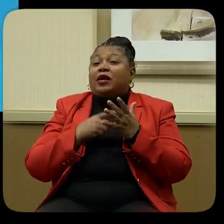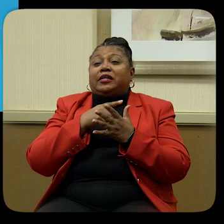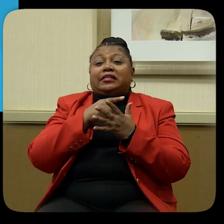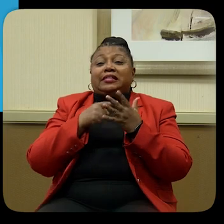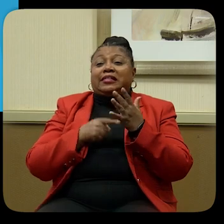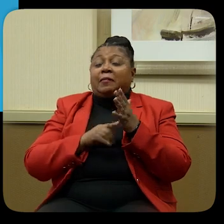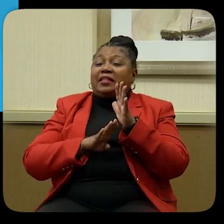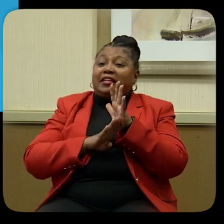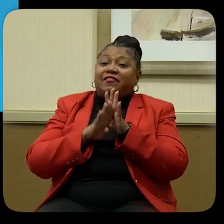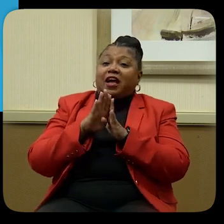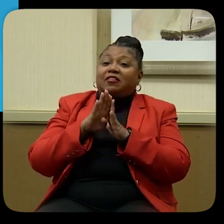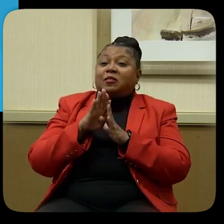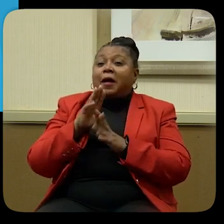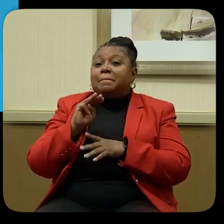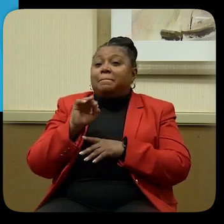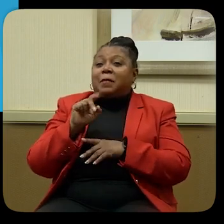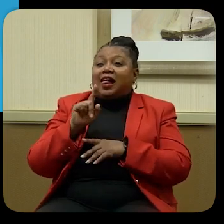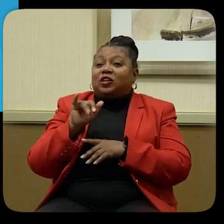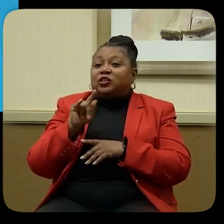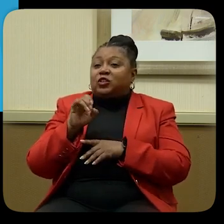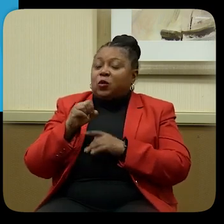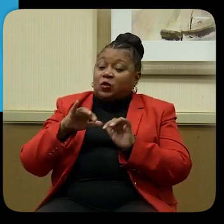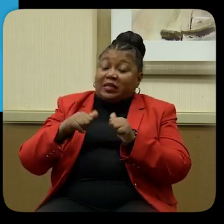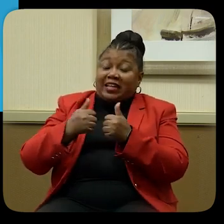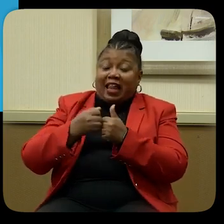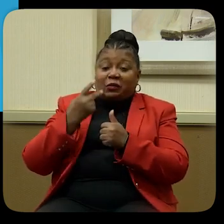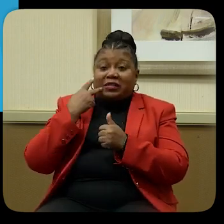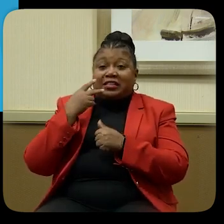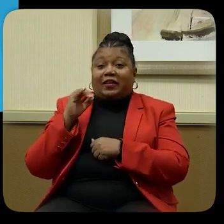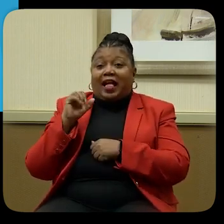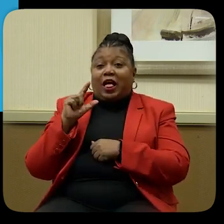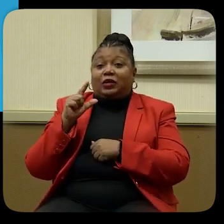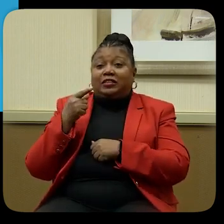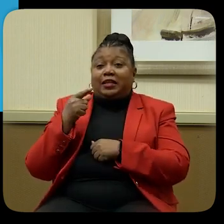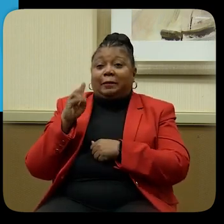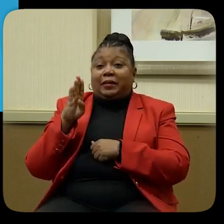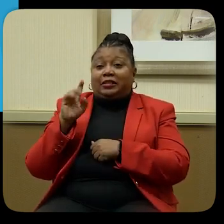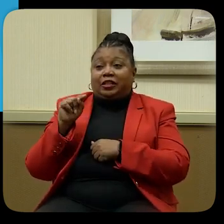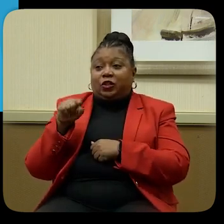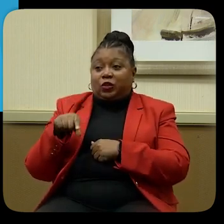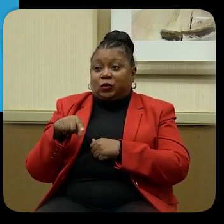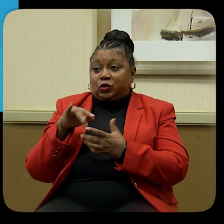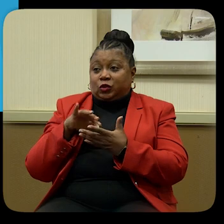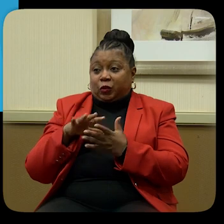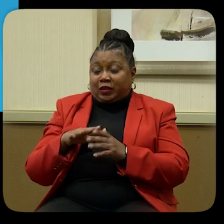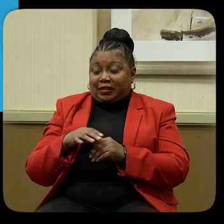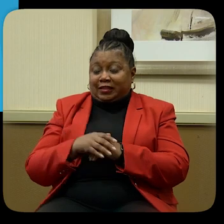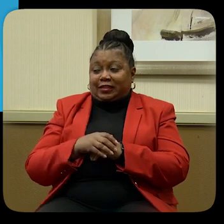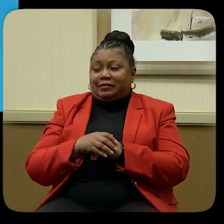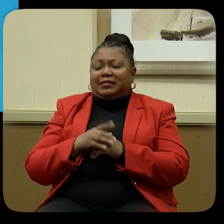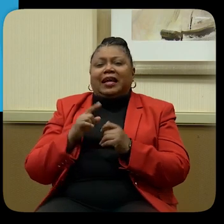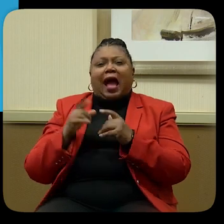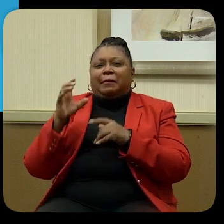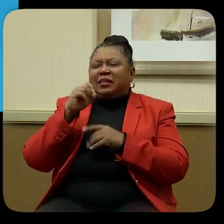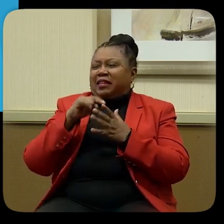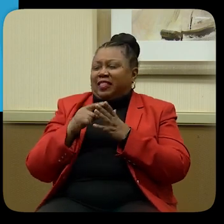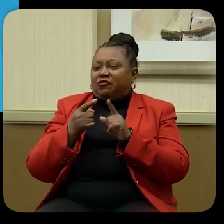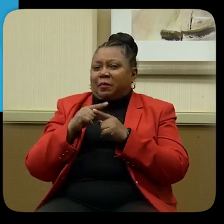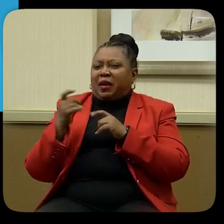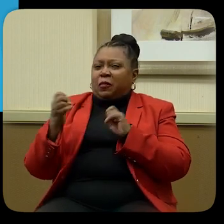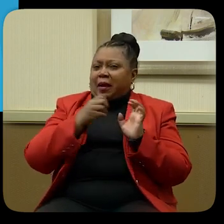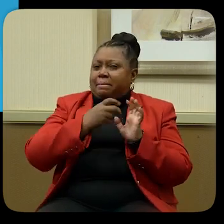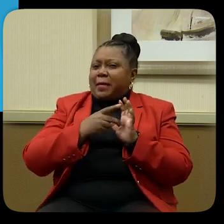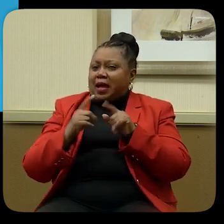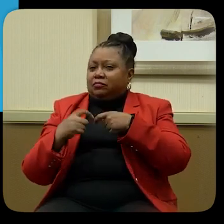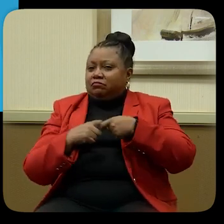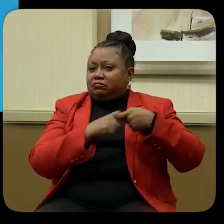some of the developmental milestones and challenges that we see of LGBTQ students? I'm going to skip this for a second, and we're going to